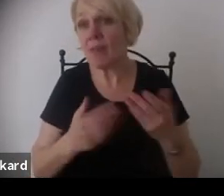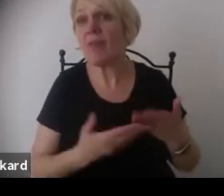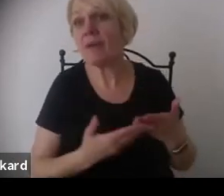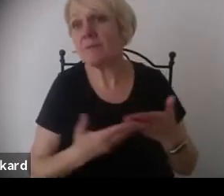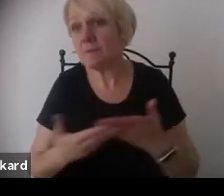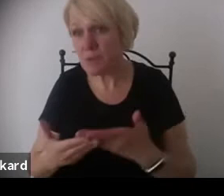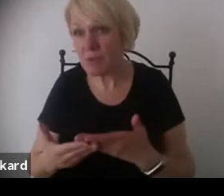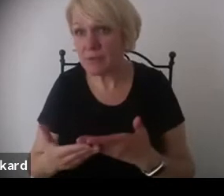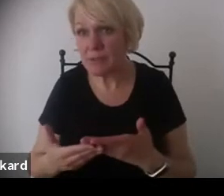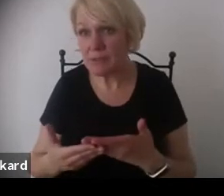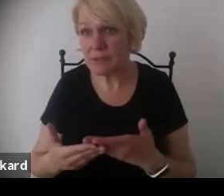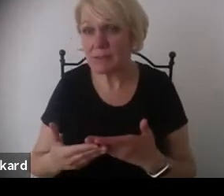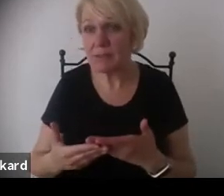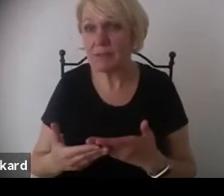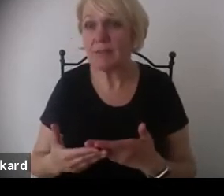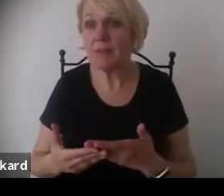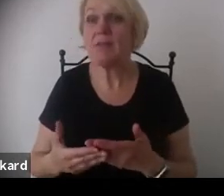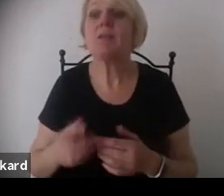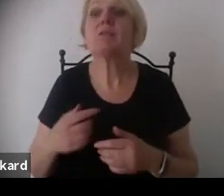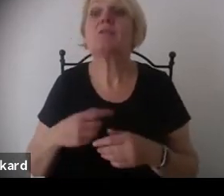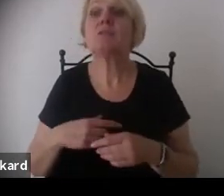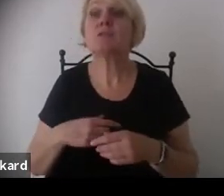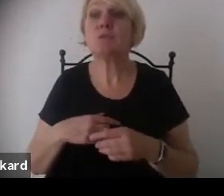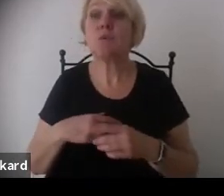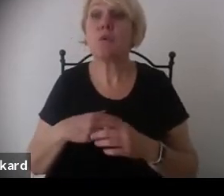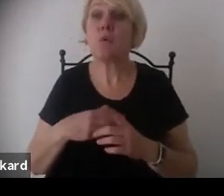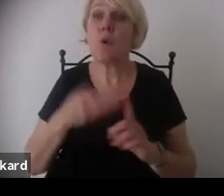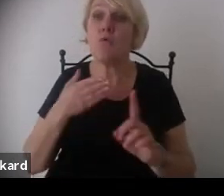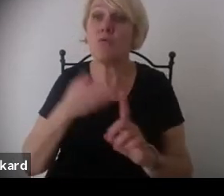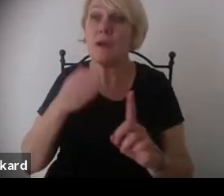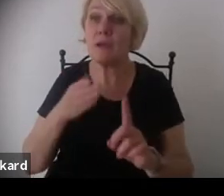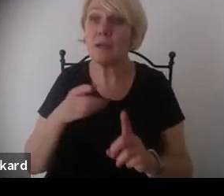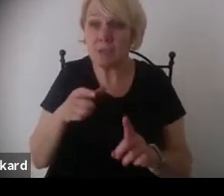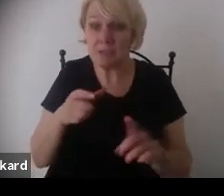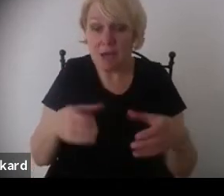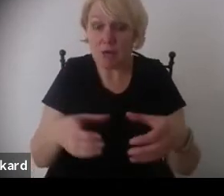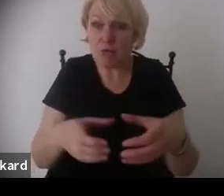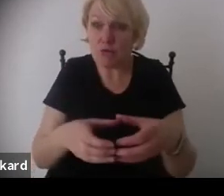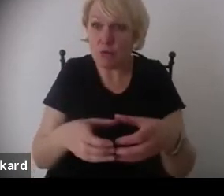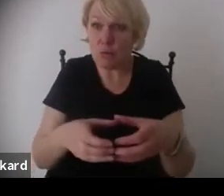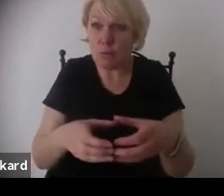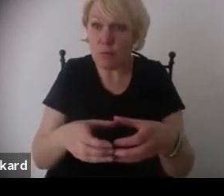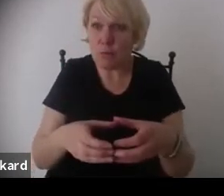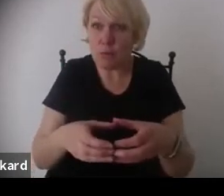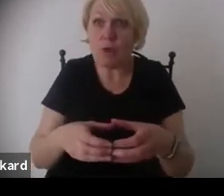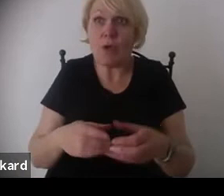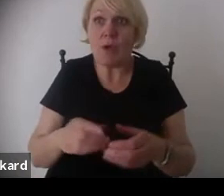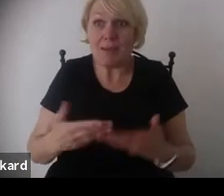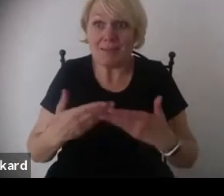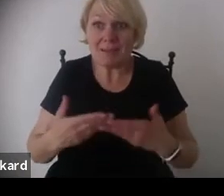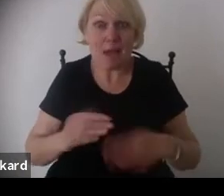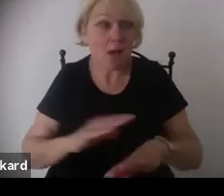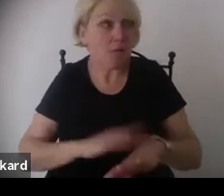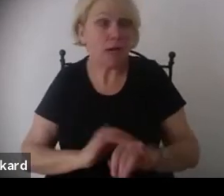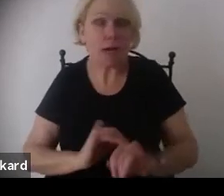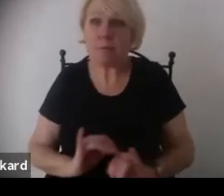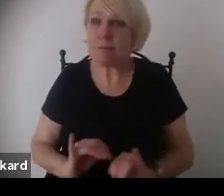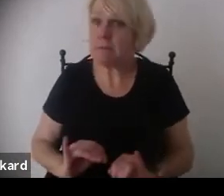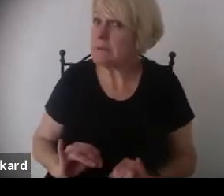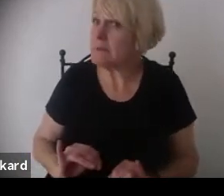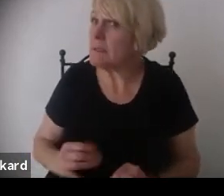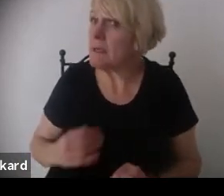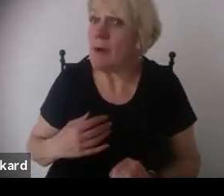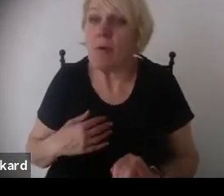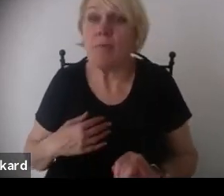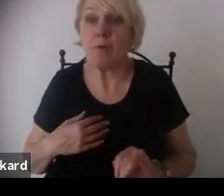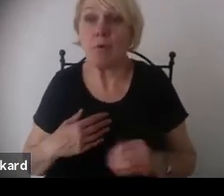recognise that for that particular group of individuals, now is quite an apprehensive time, looking to the end